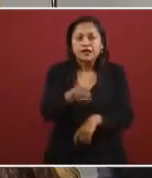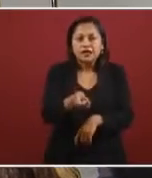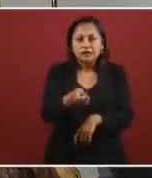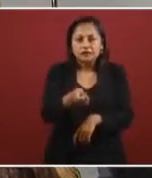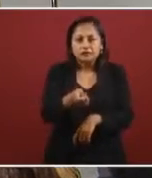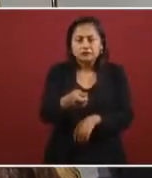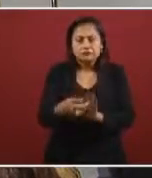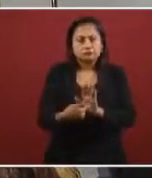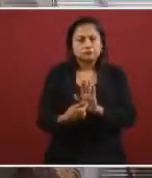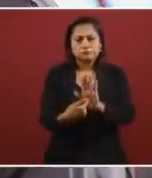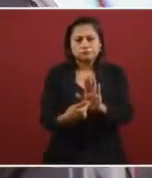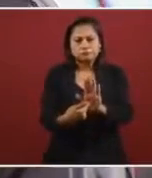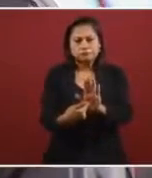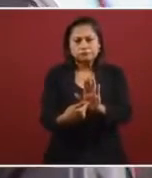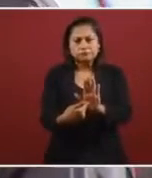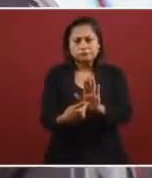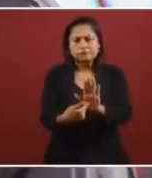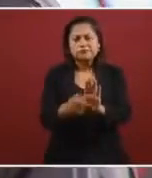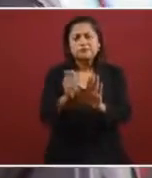demonstrates that.